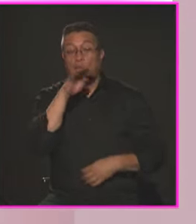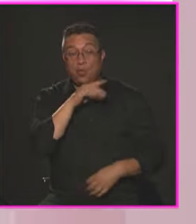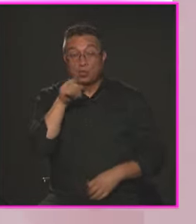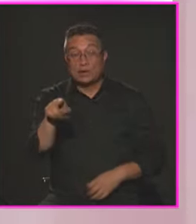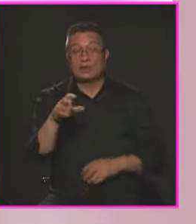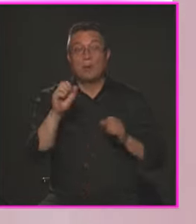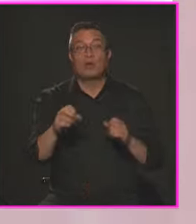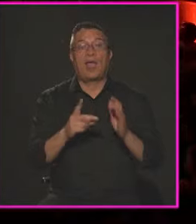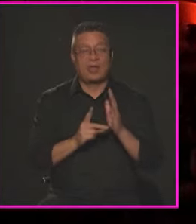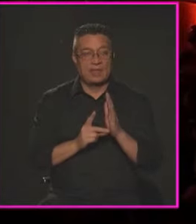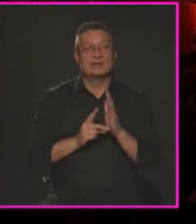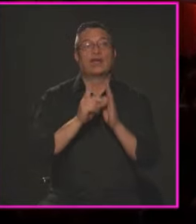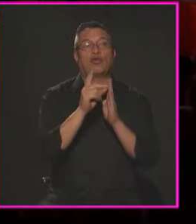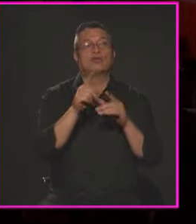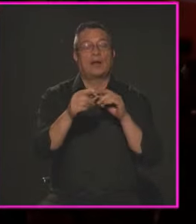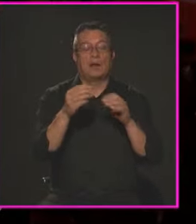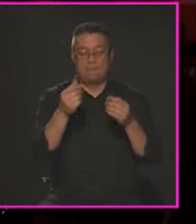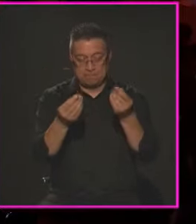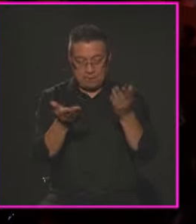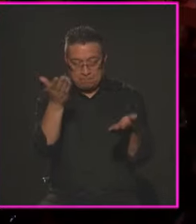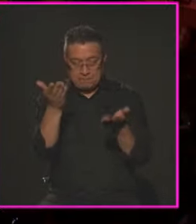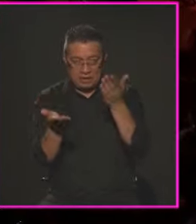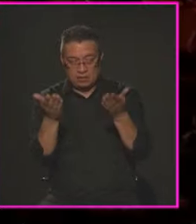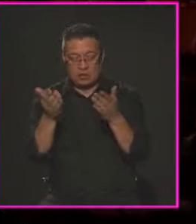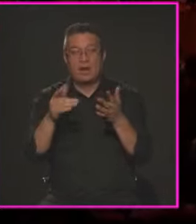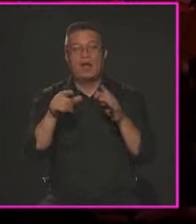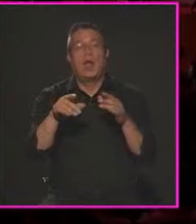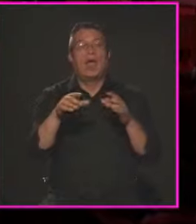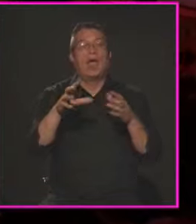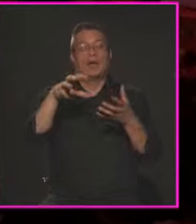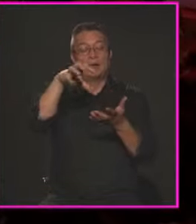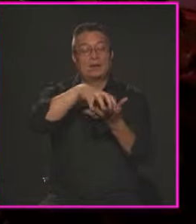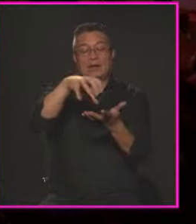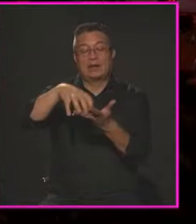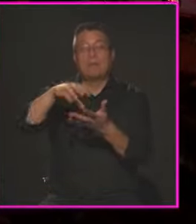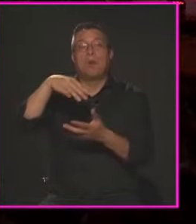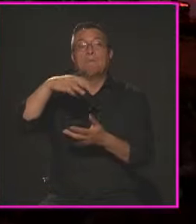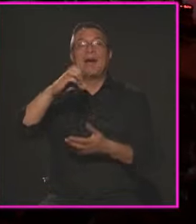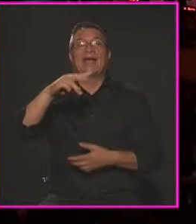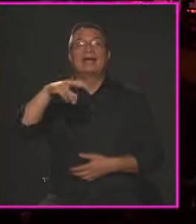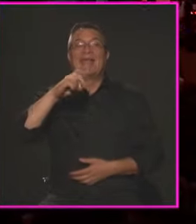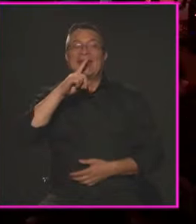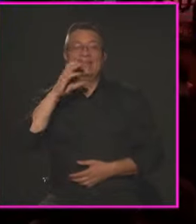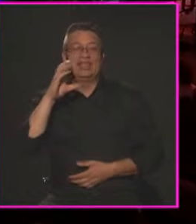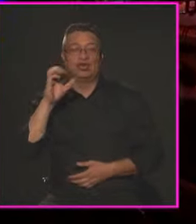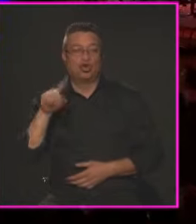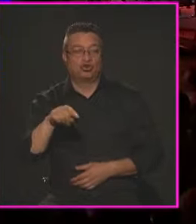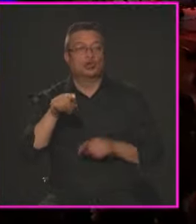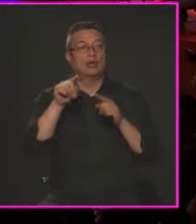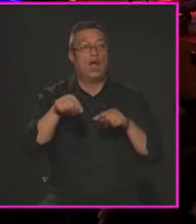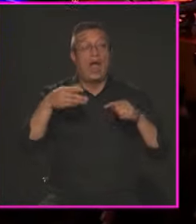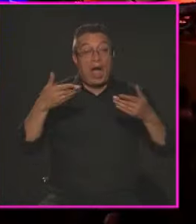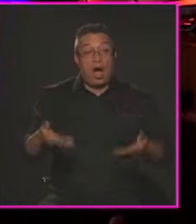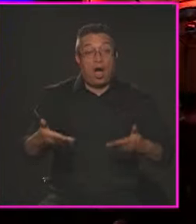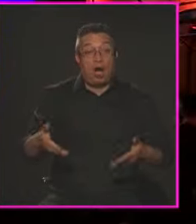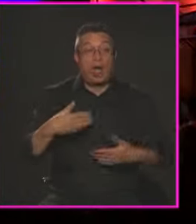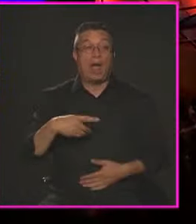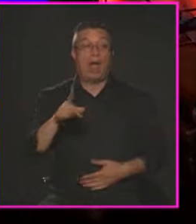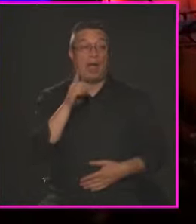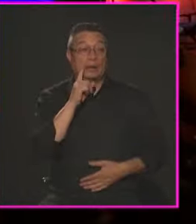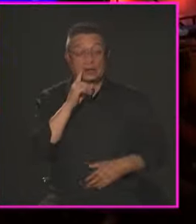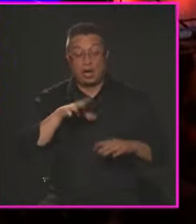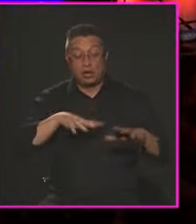of electric and magnetic fields, and measurement of time, ultra precise. We have now atomic clock, optical clocks, which are so precise